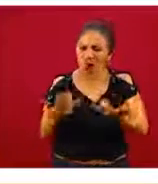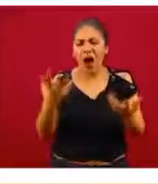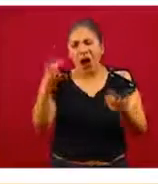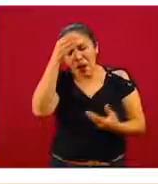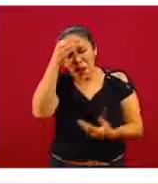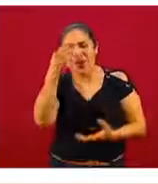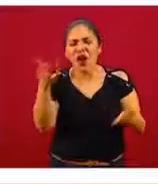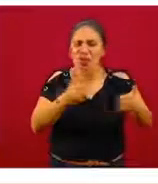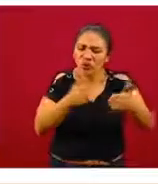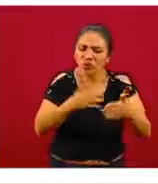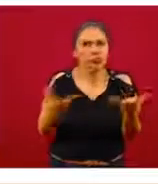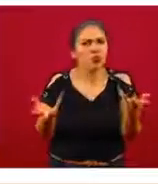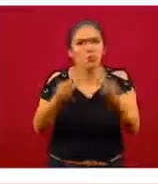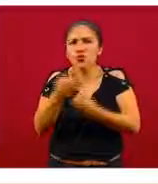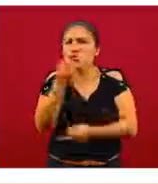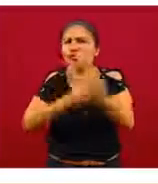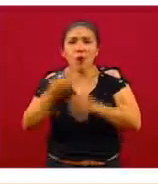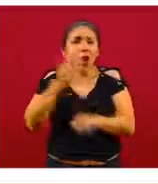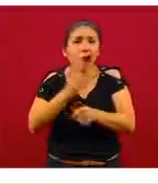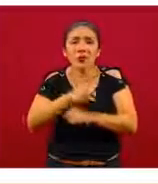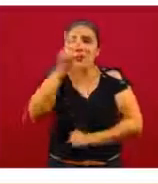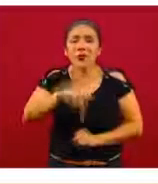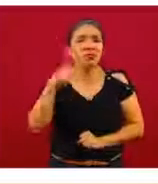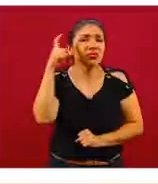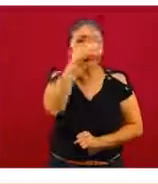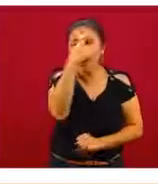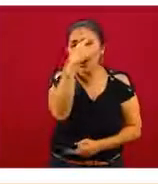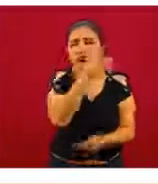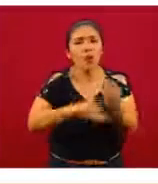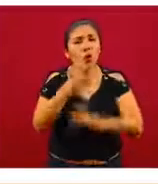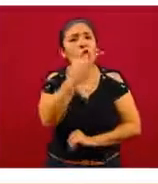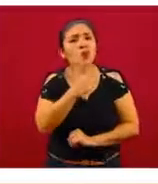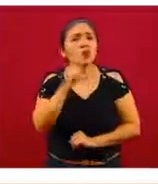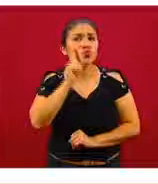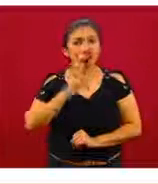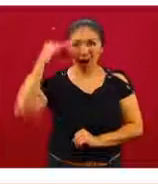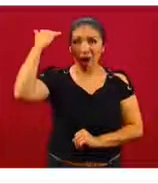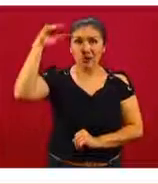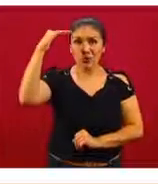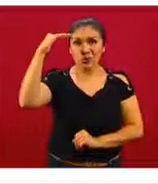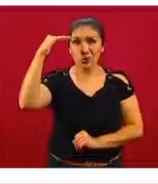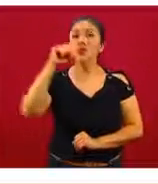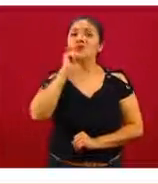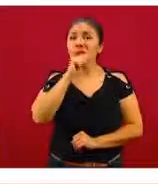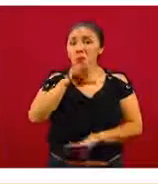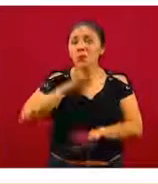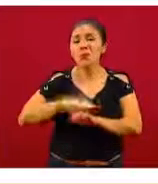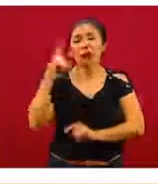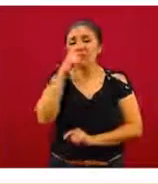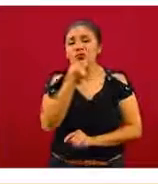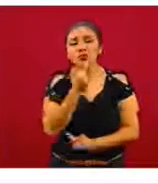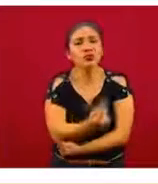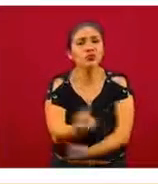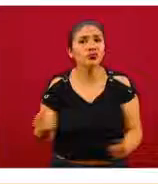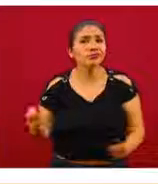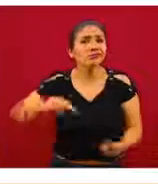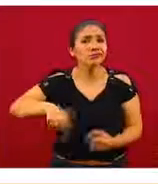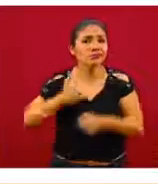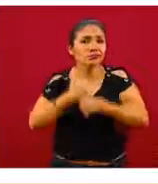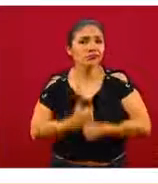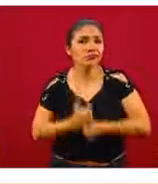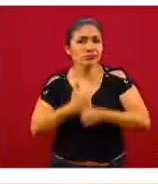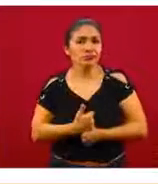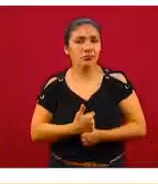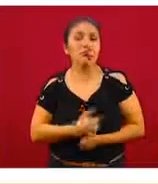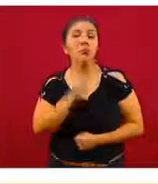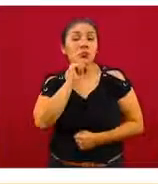and bring them into this dynamic. It's been different for everyone. It's been very difficult for the adults, but of course, even more